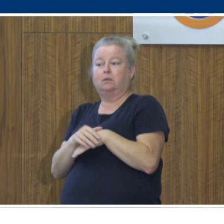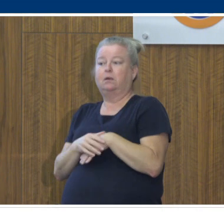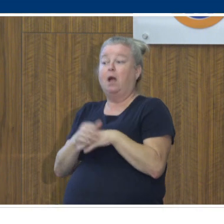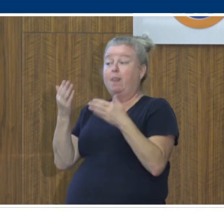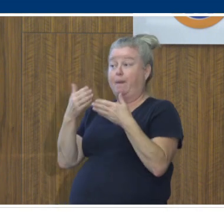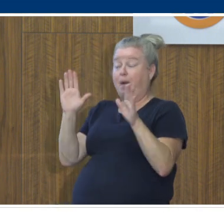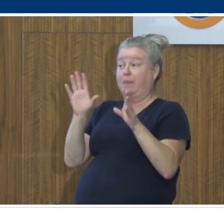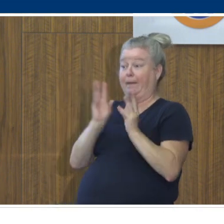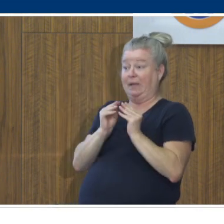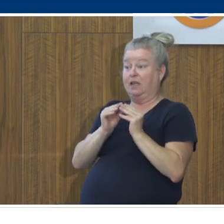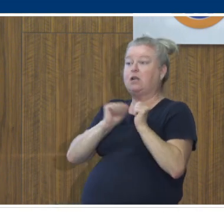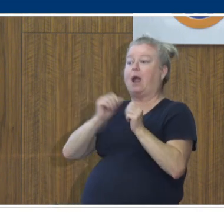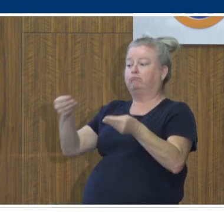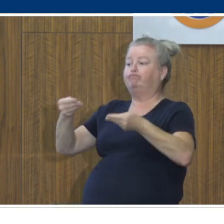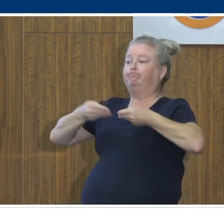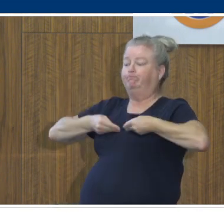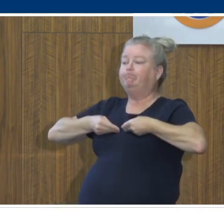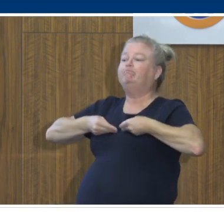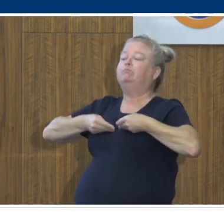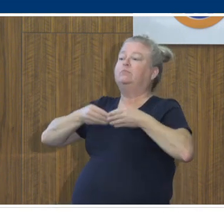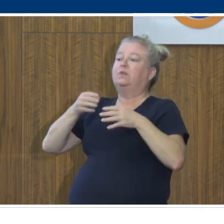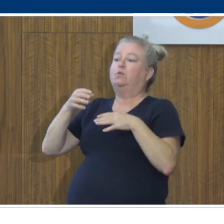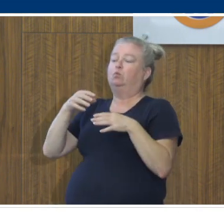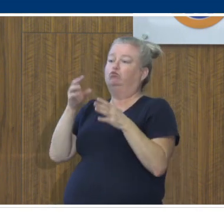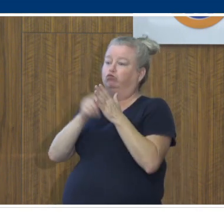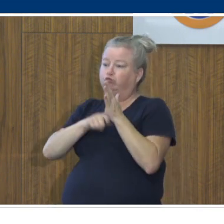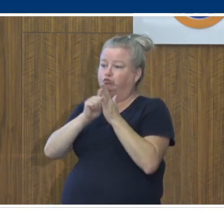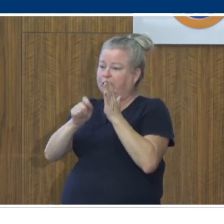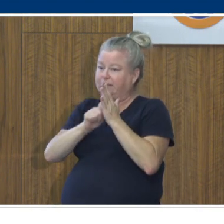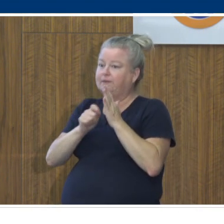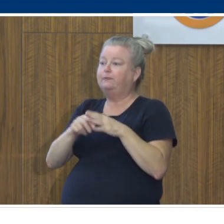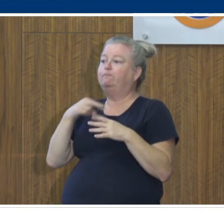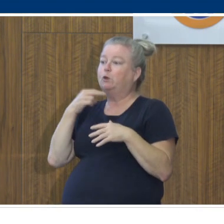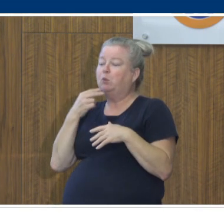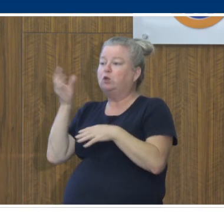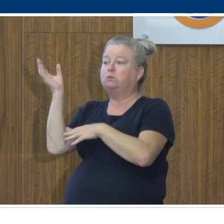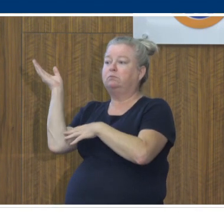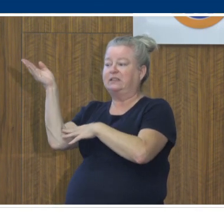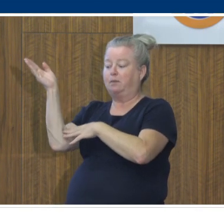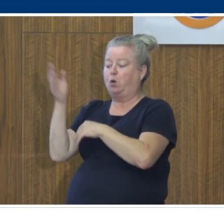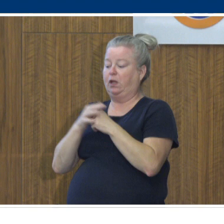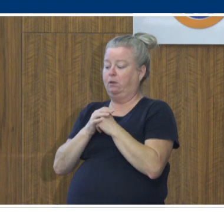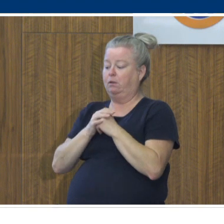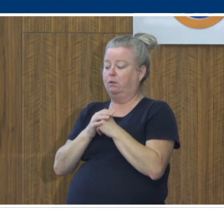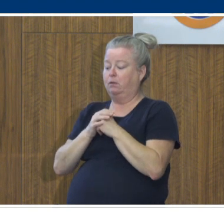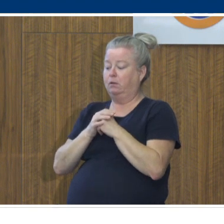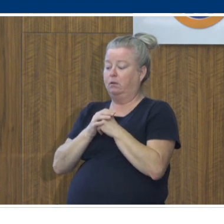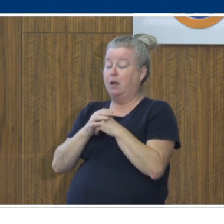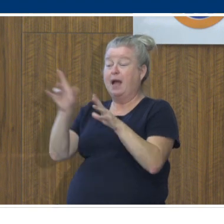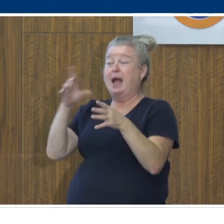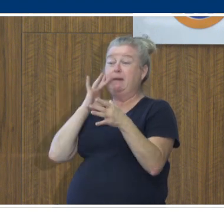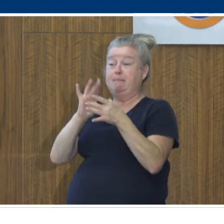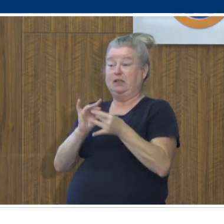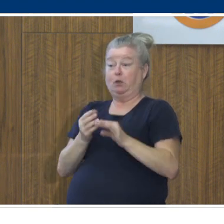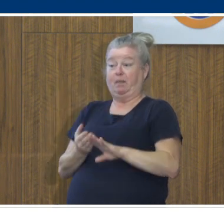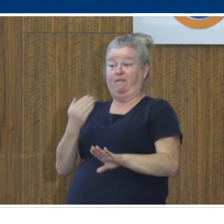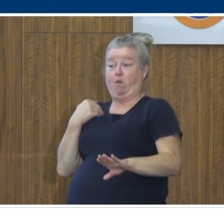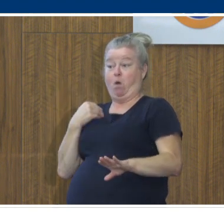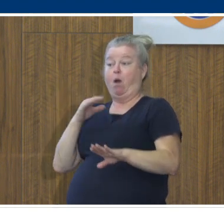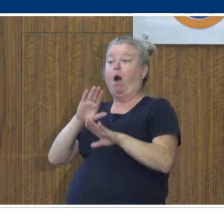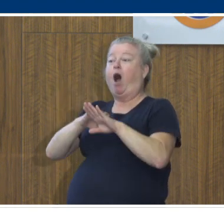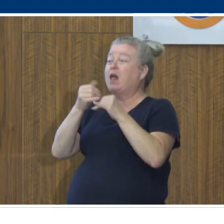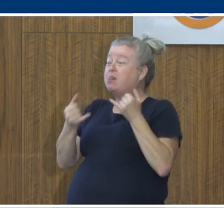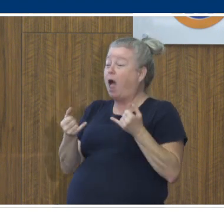always provide written or verbal testimony. Next slide. As I mentioned before, the online software isn't